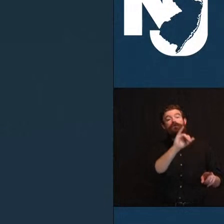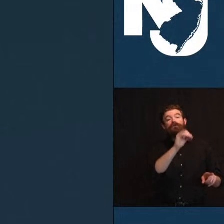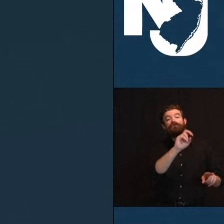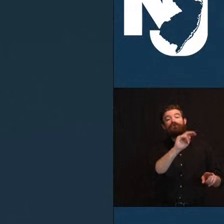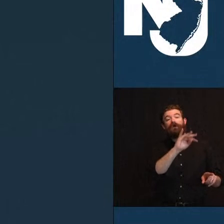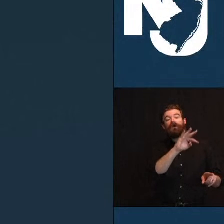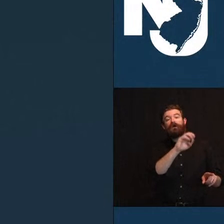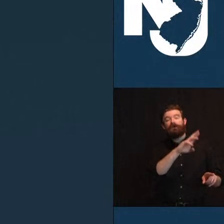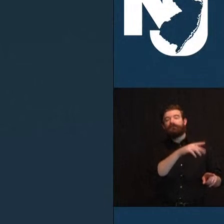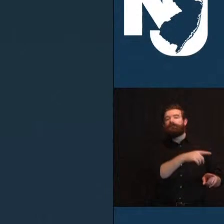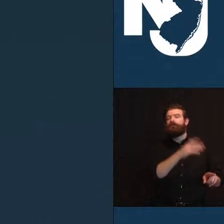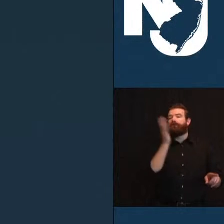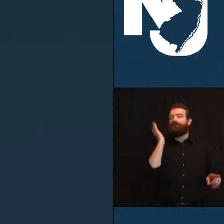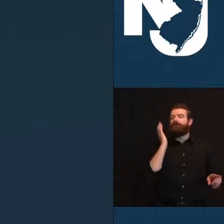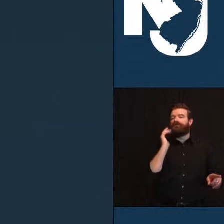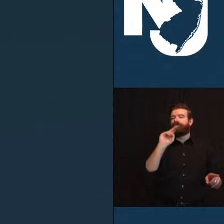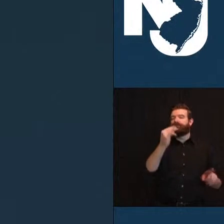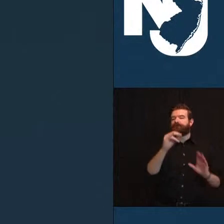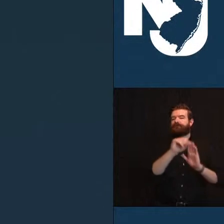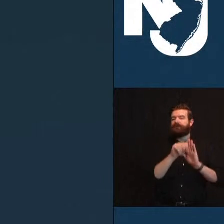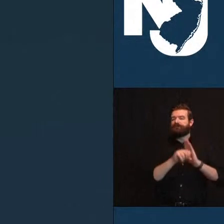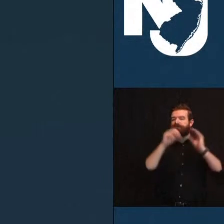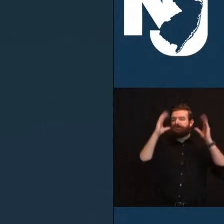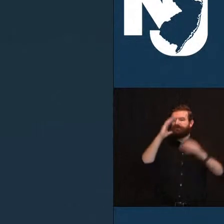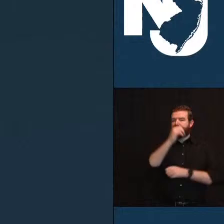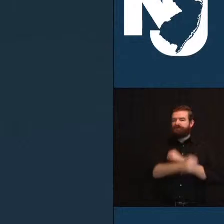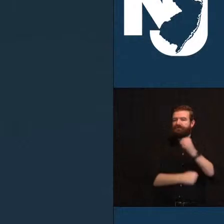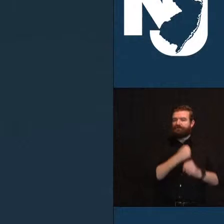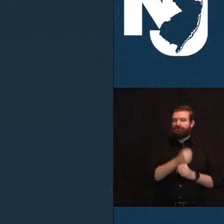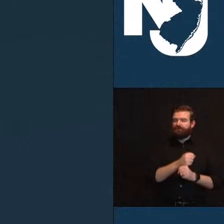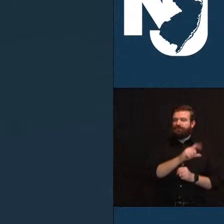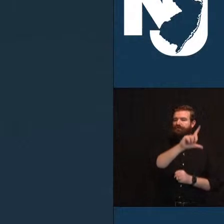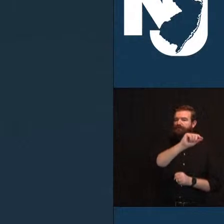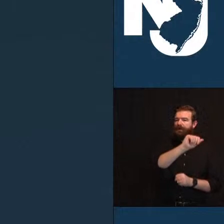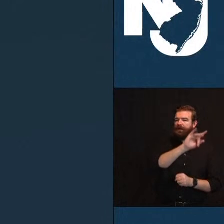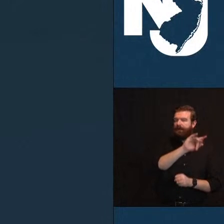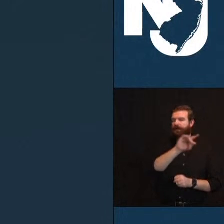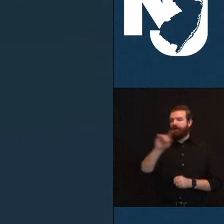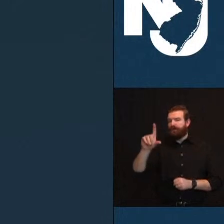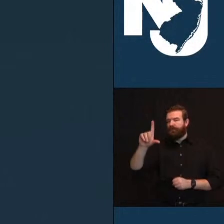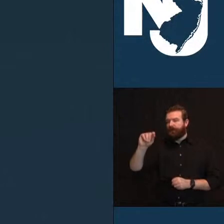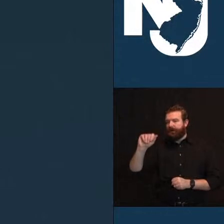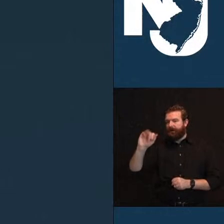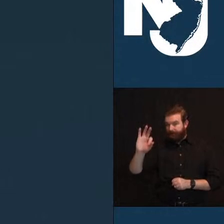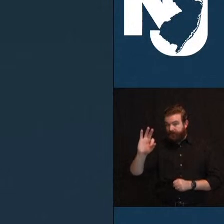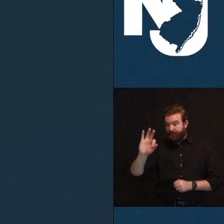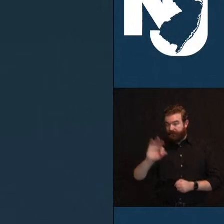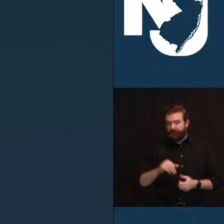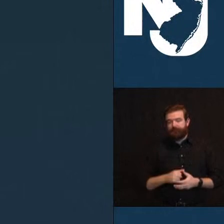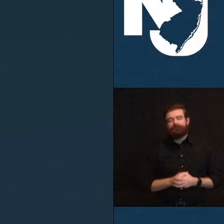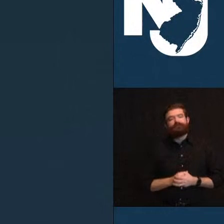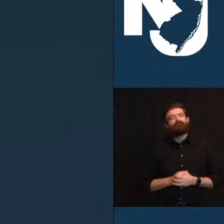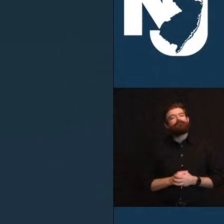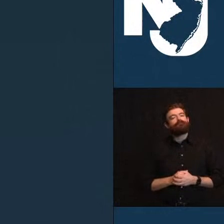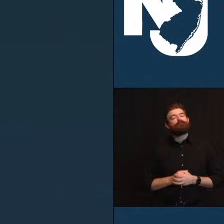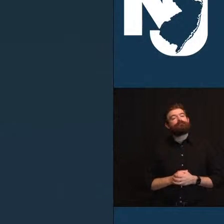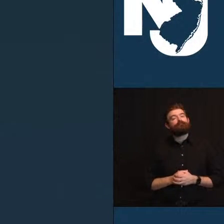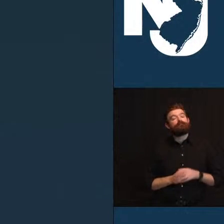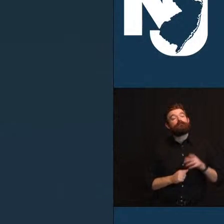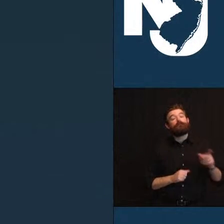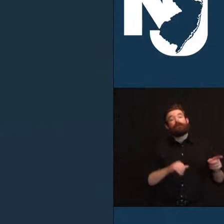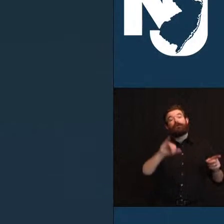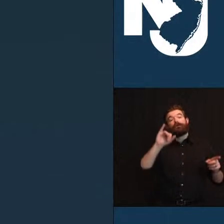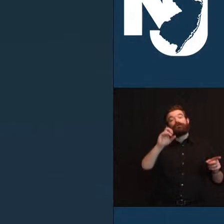2018-2019. And the families that Jennifer and Jason have include Roy's 5